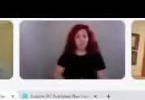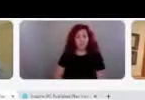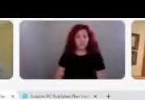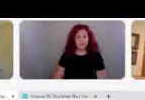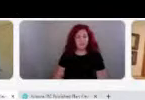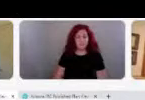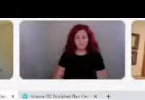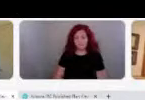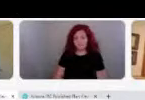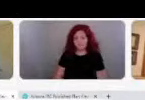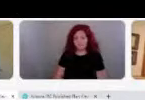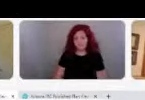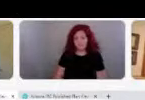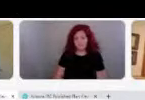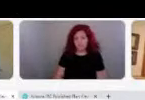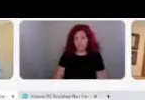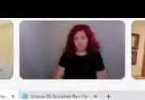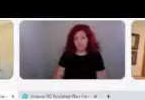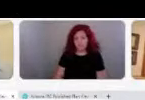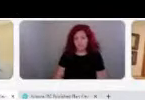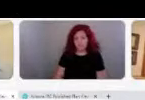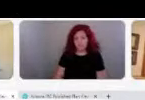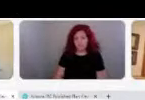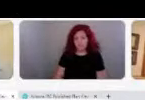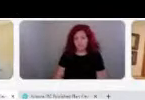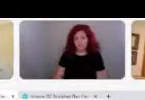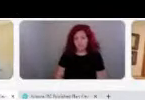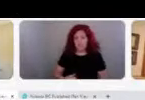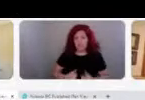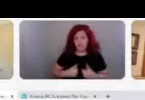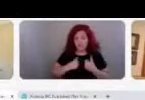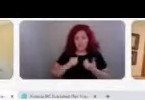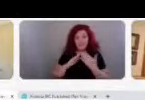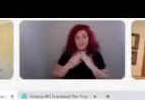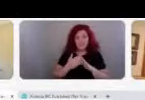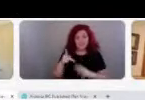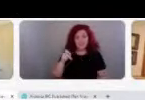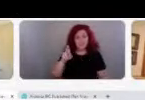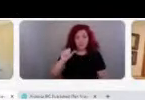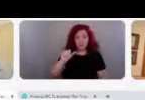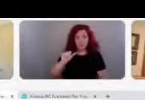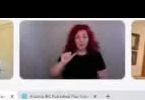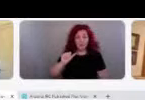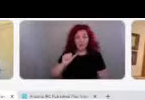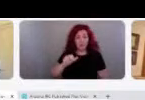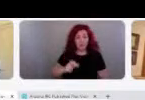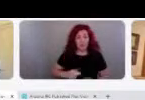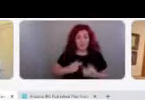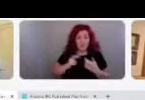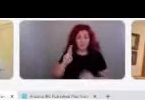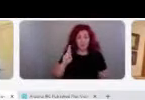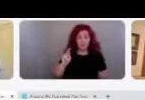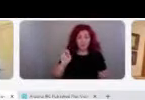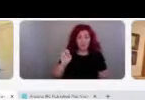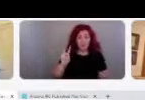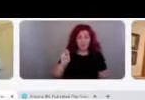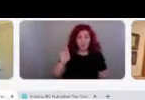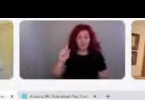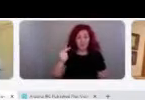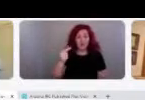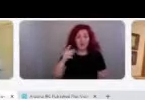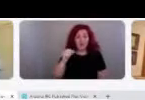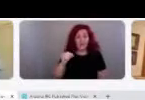i am quite involved with the city of peoria i'm on the design and review board and the volunteer firefighters